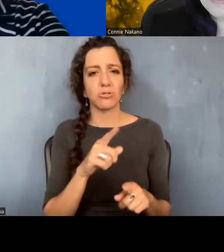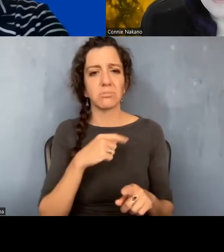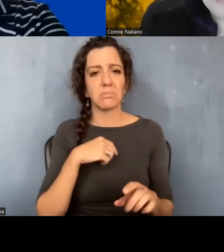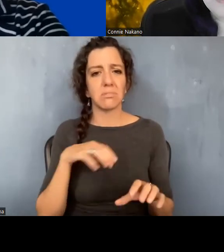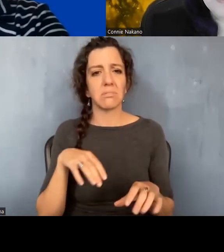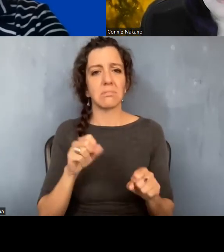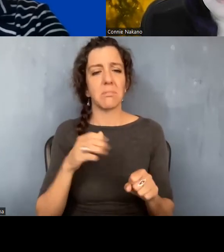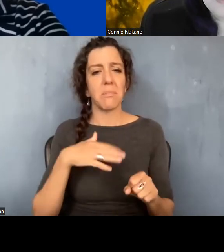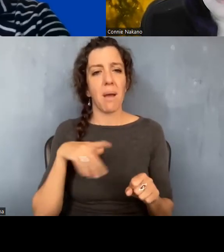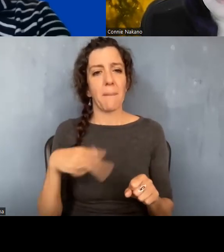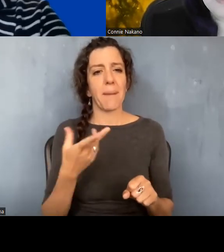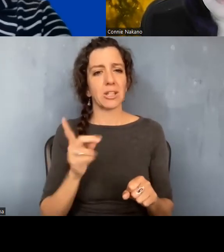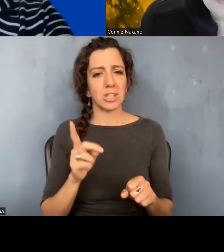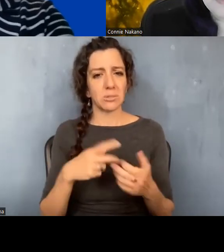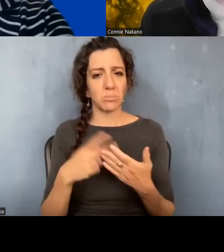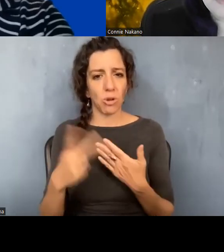which was that the